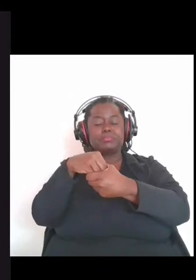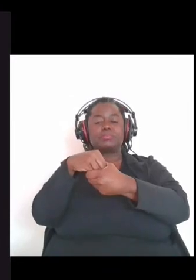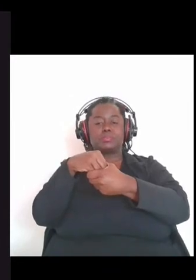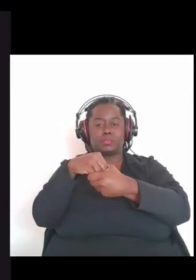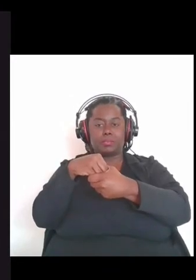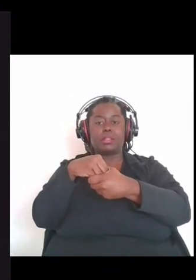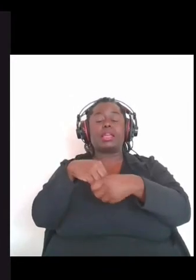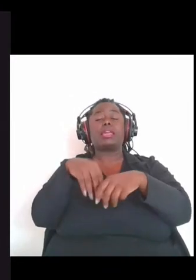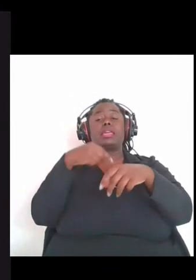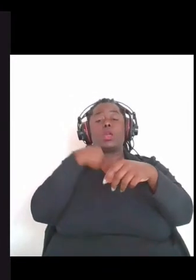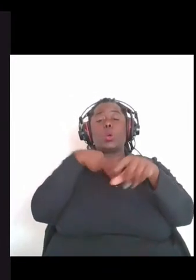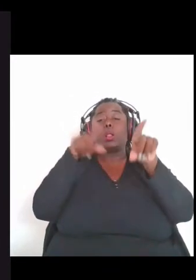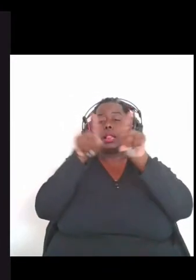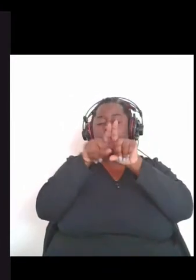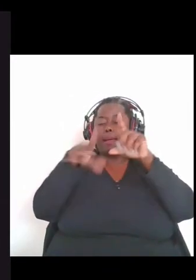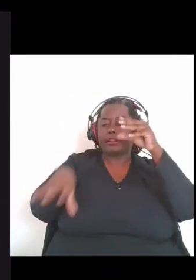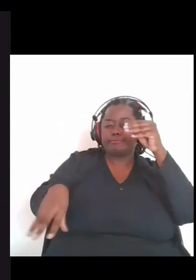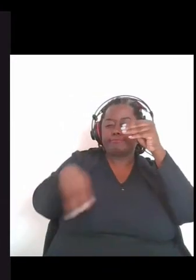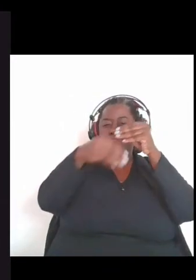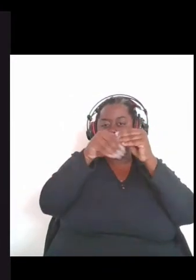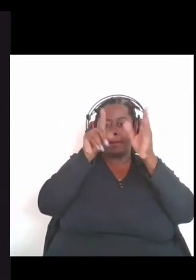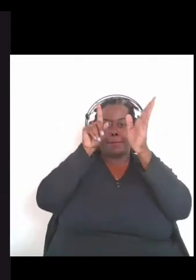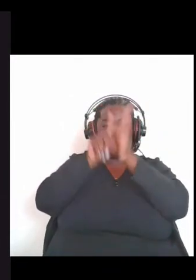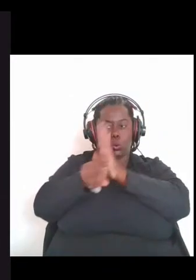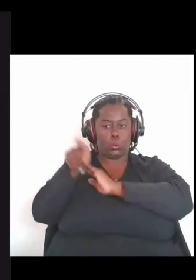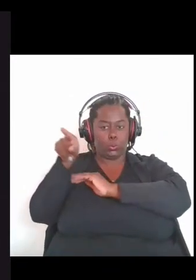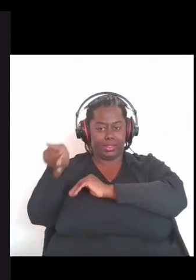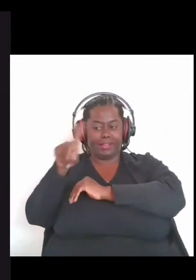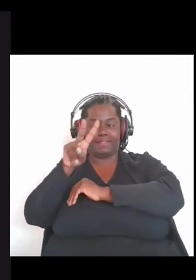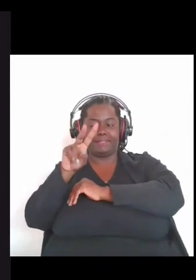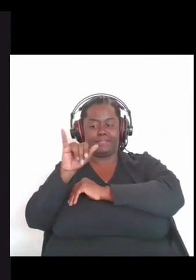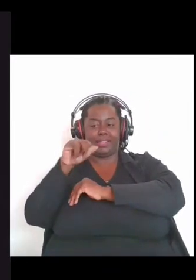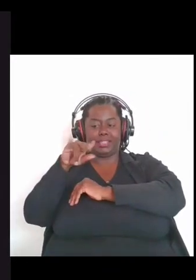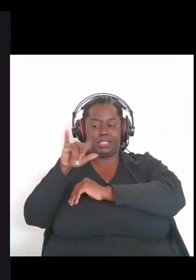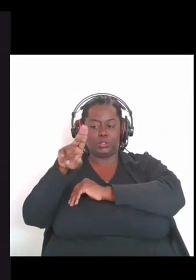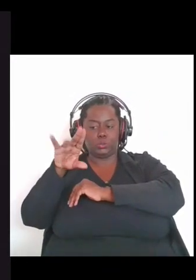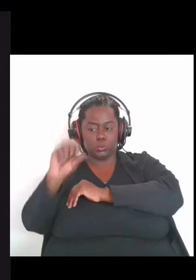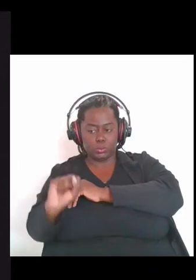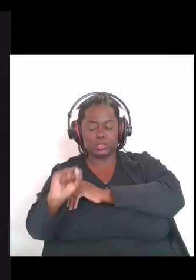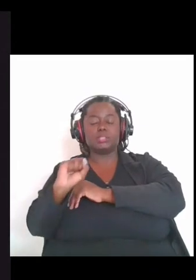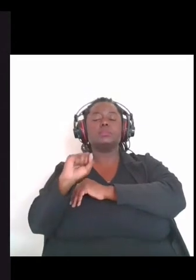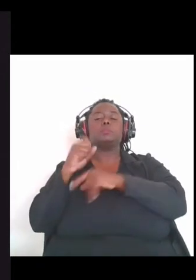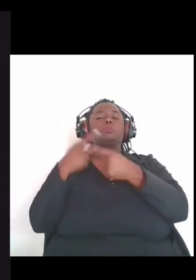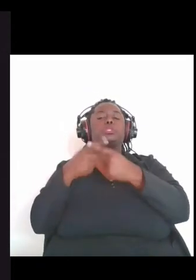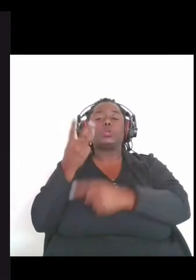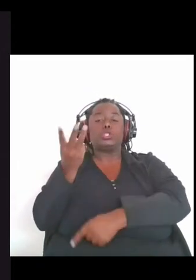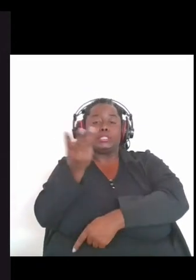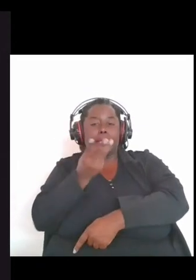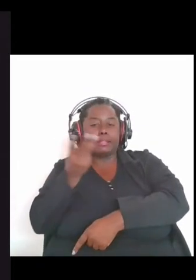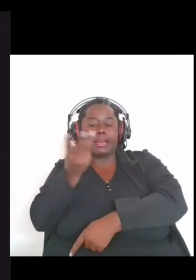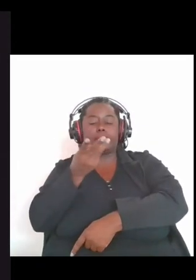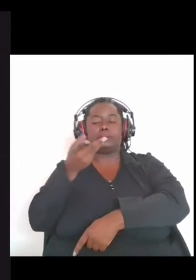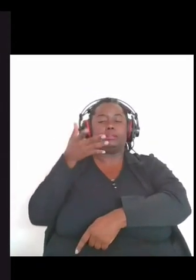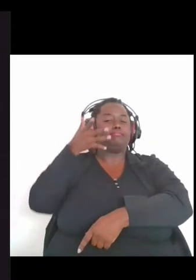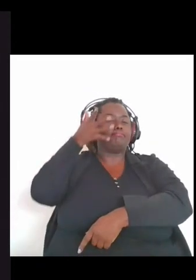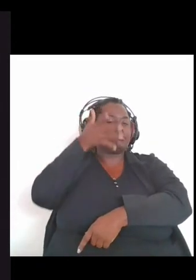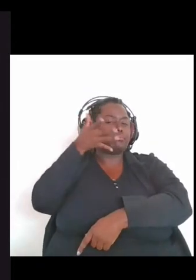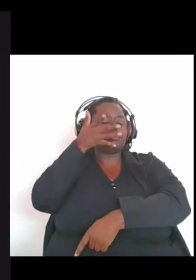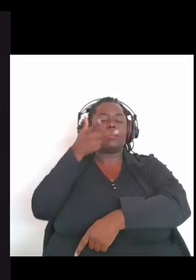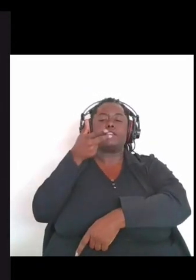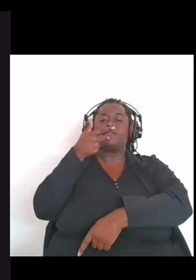diversity encourage diversity and I myself have a question related to this question